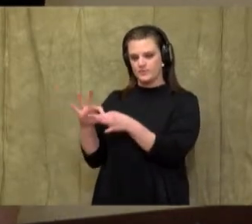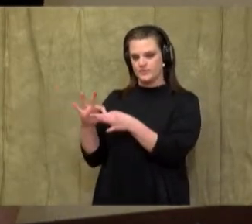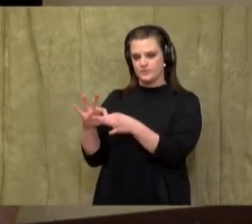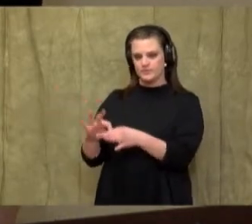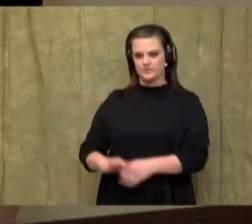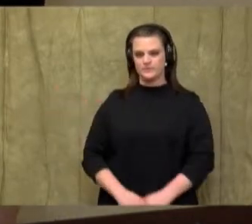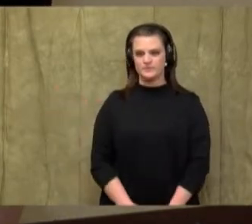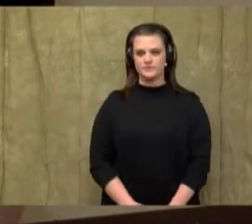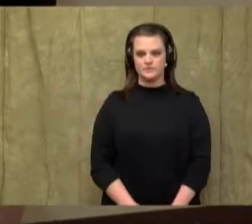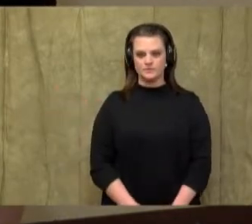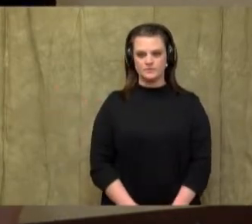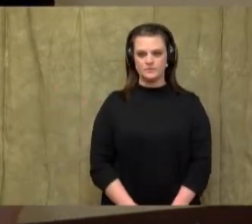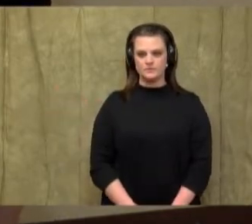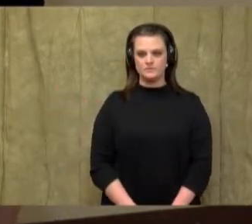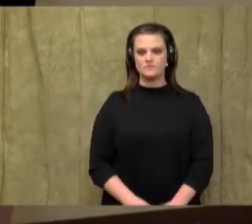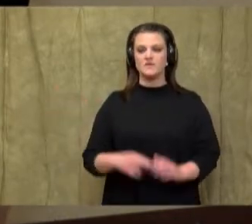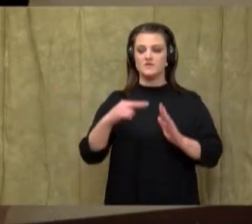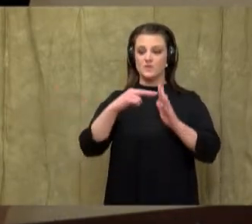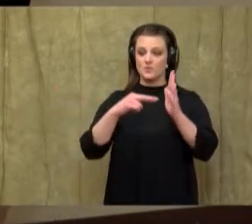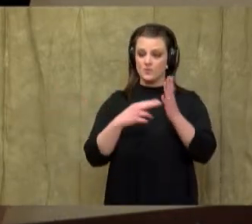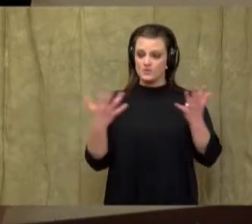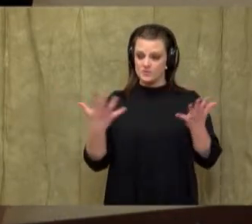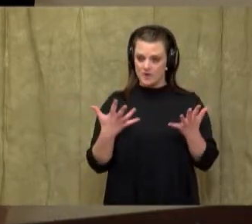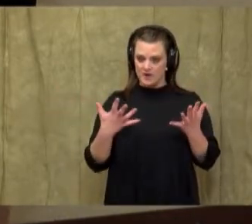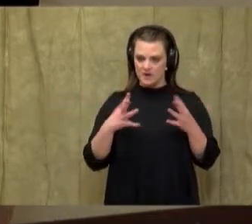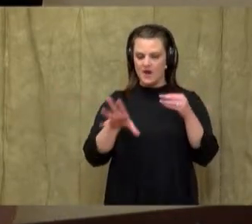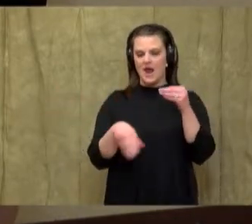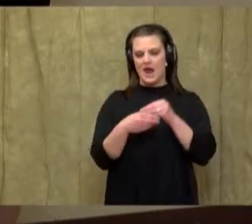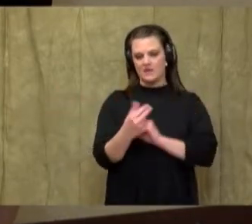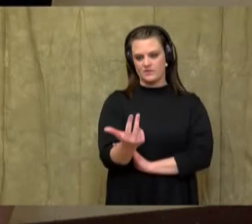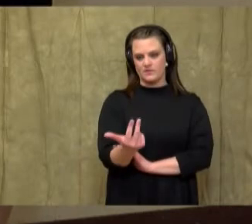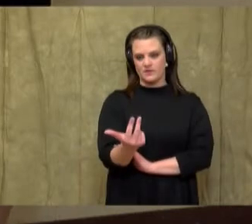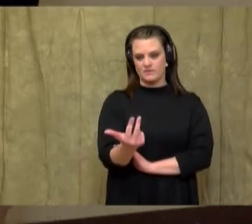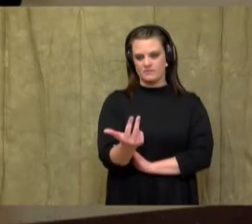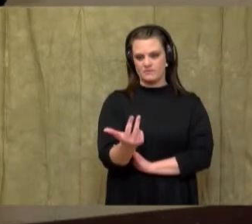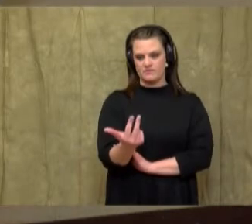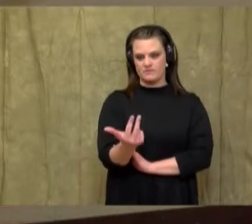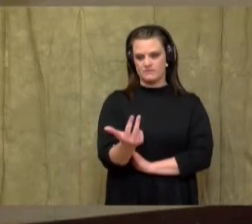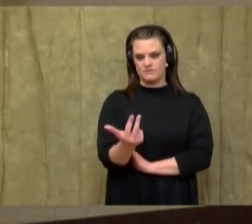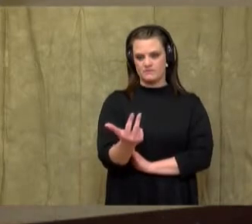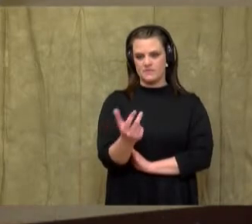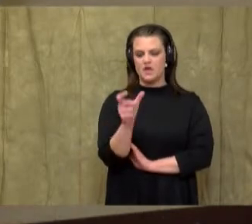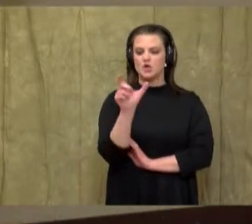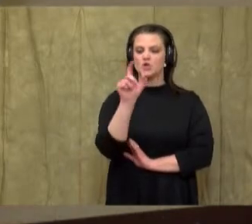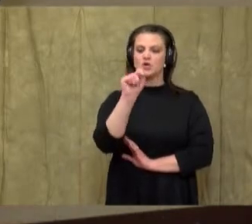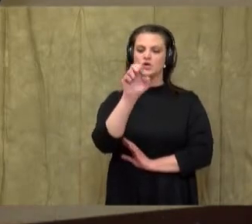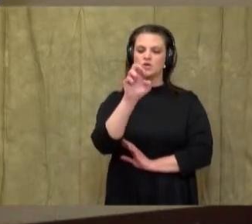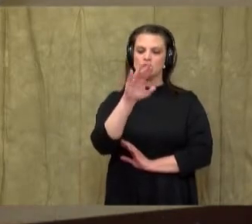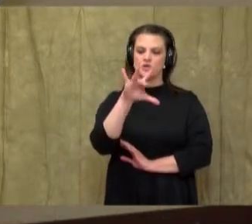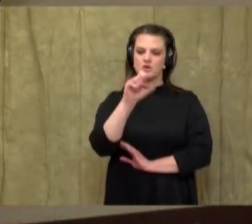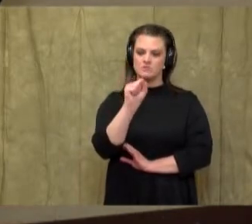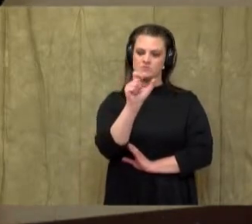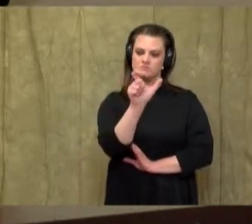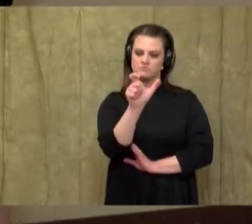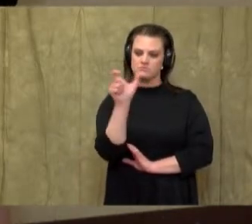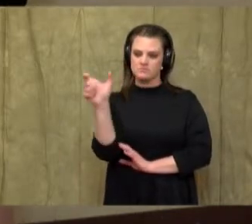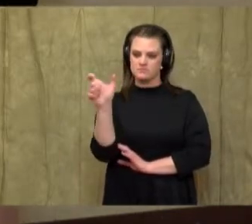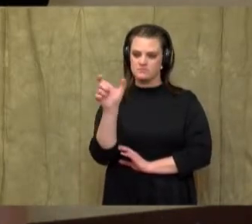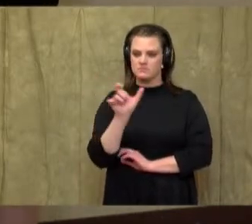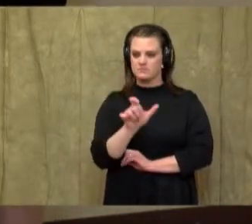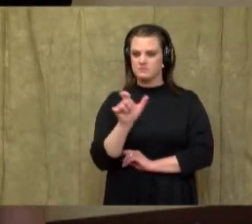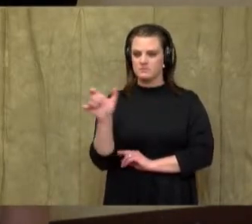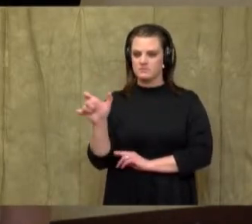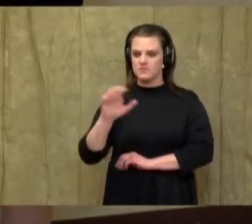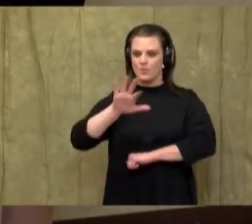the rule was add 3. And our terms that went together were based on